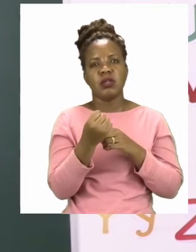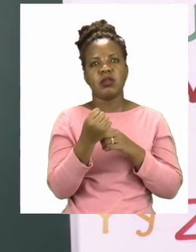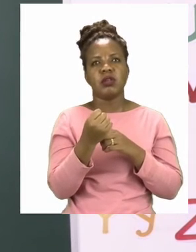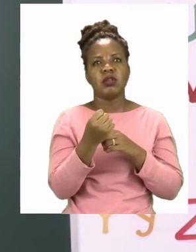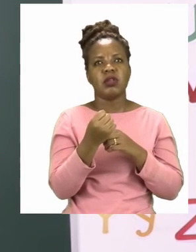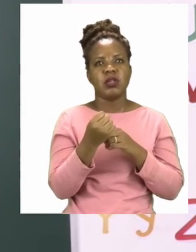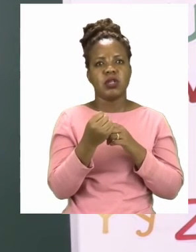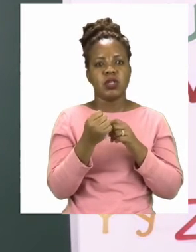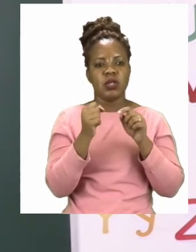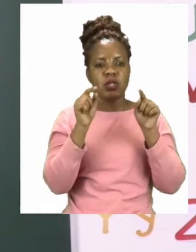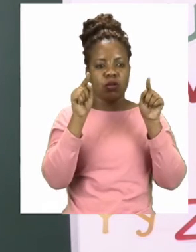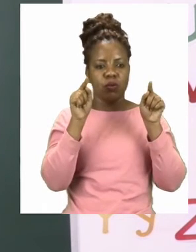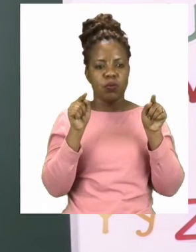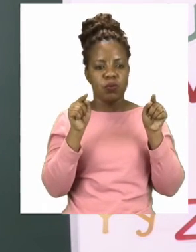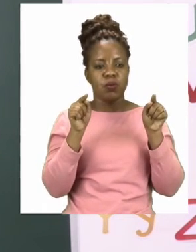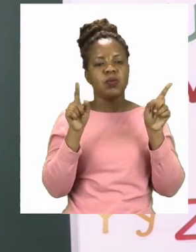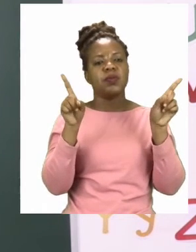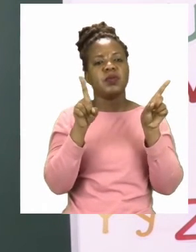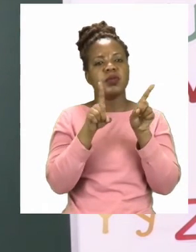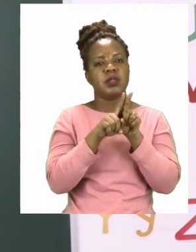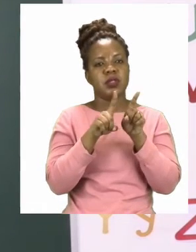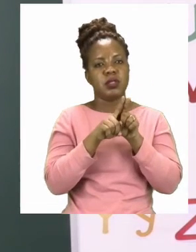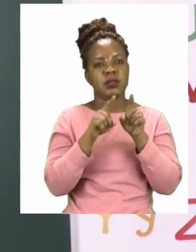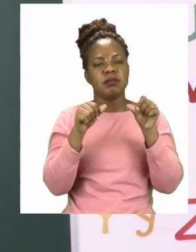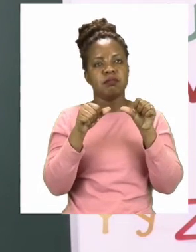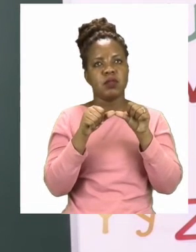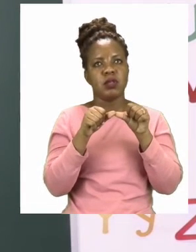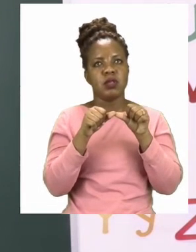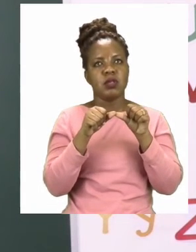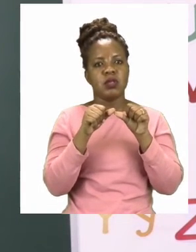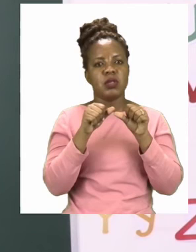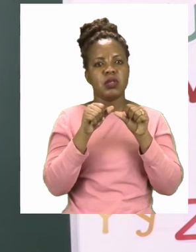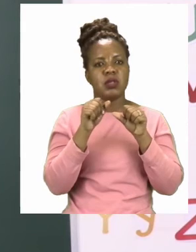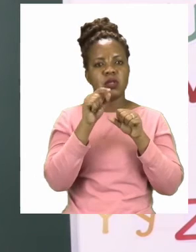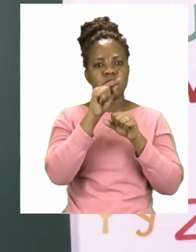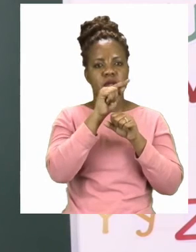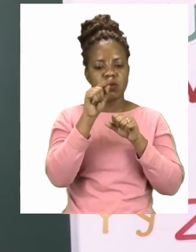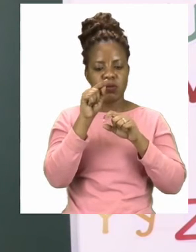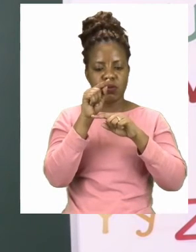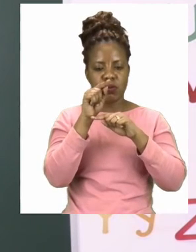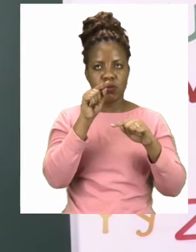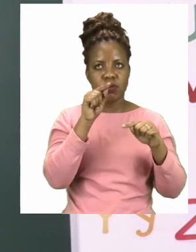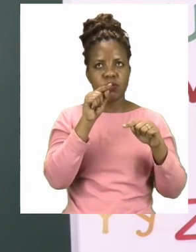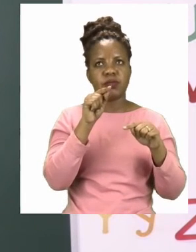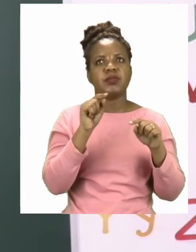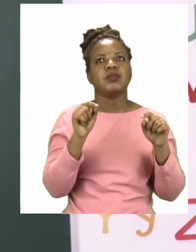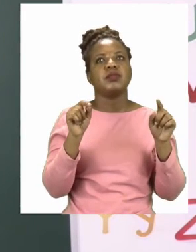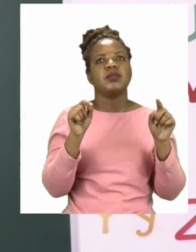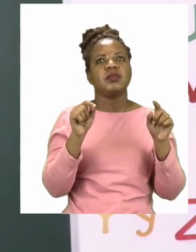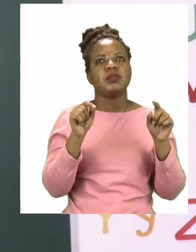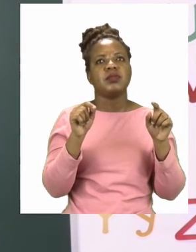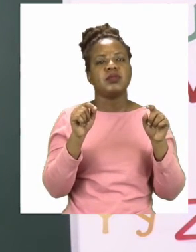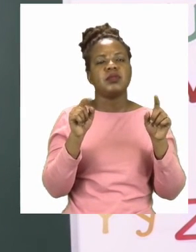1. These sides are equal. And then it has 2 other equal sides.